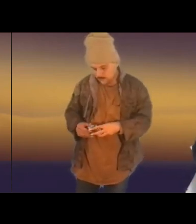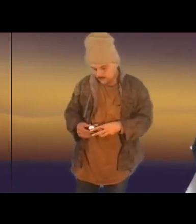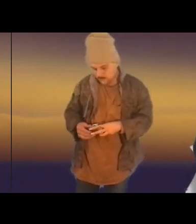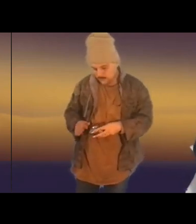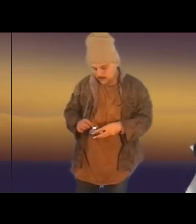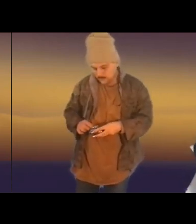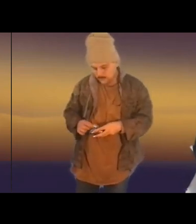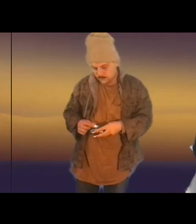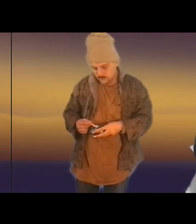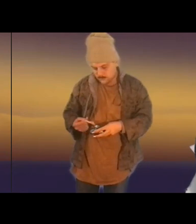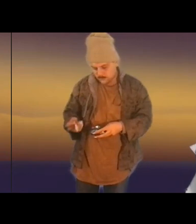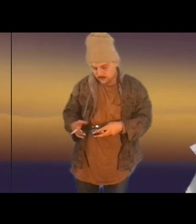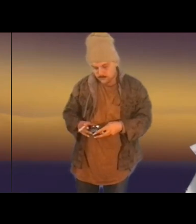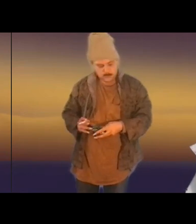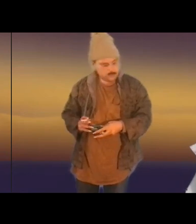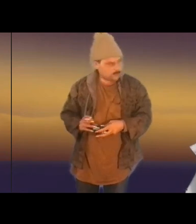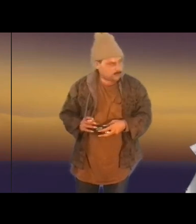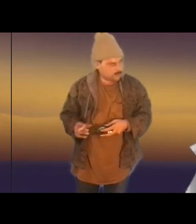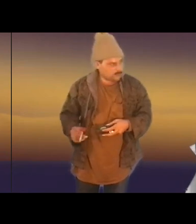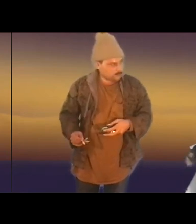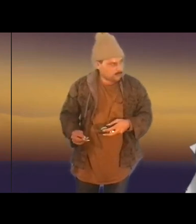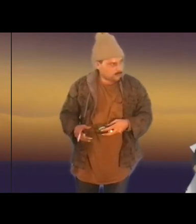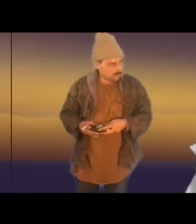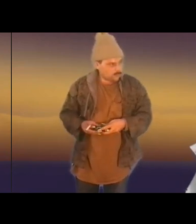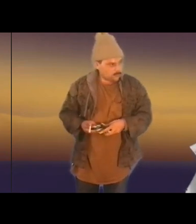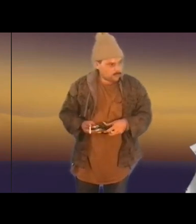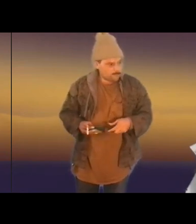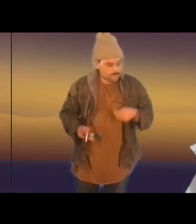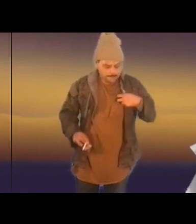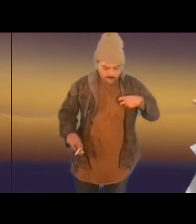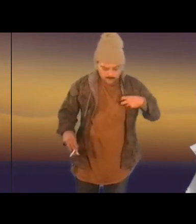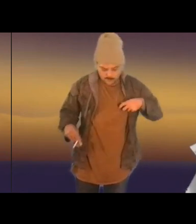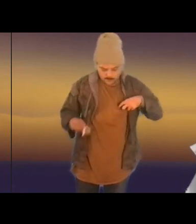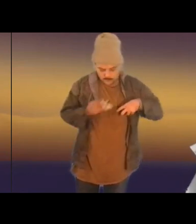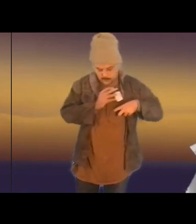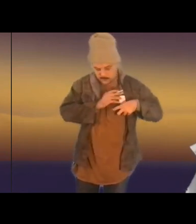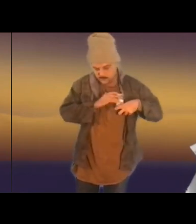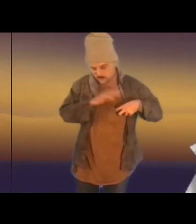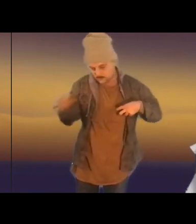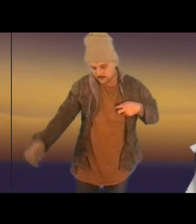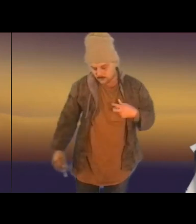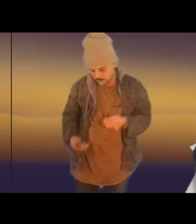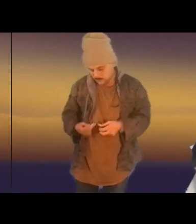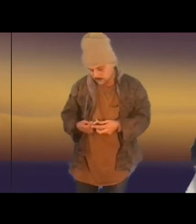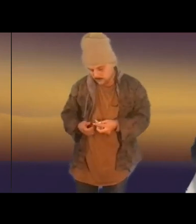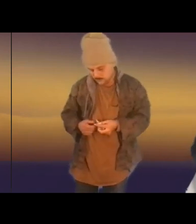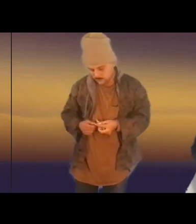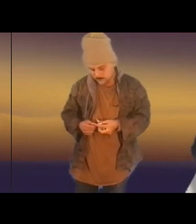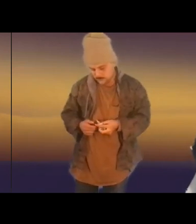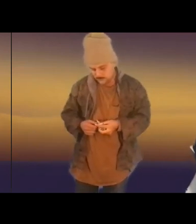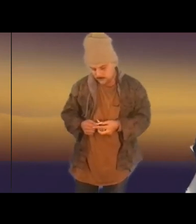You stood up for me just now. When you thought I was getting, you know, grateful for